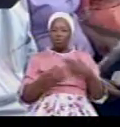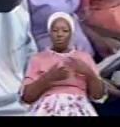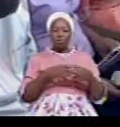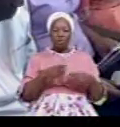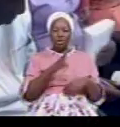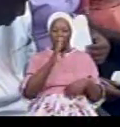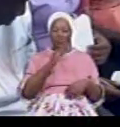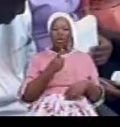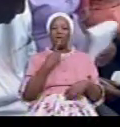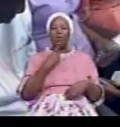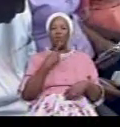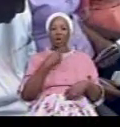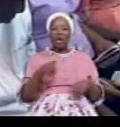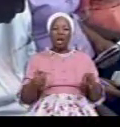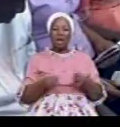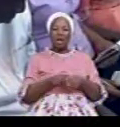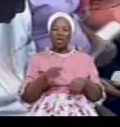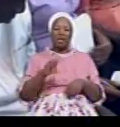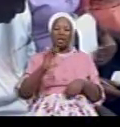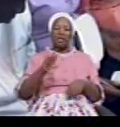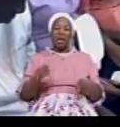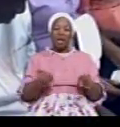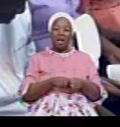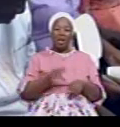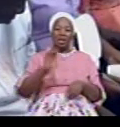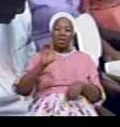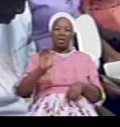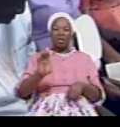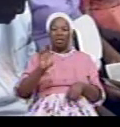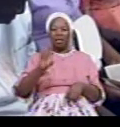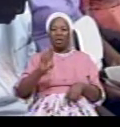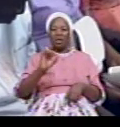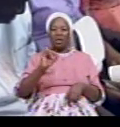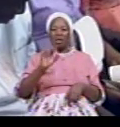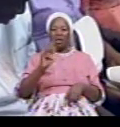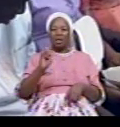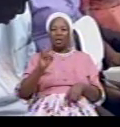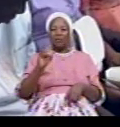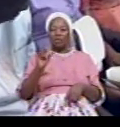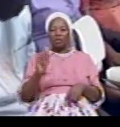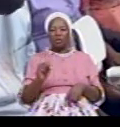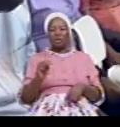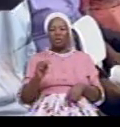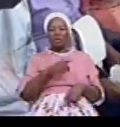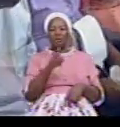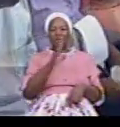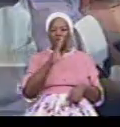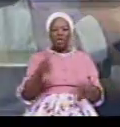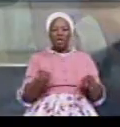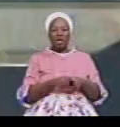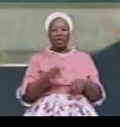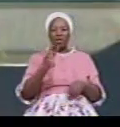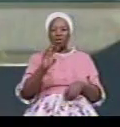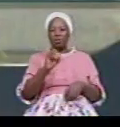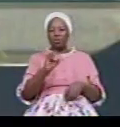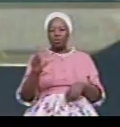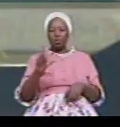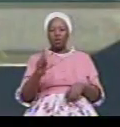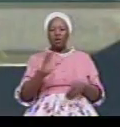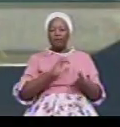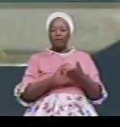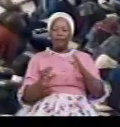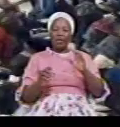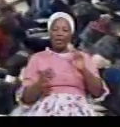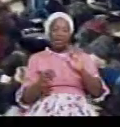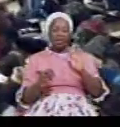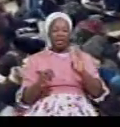like crimson, they shall be as wool. Verse 19, everybody read, 1, 2, 3, go.